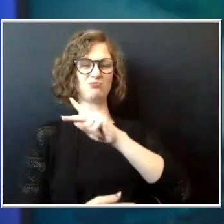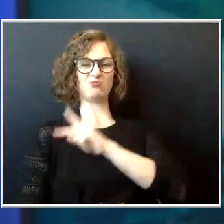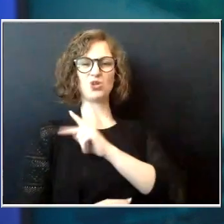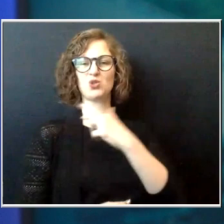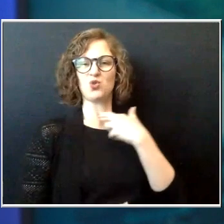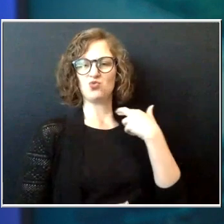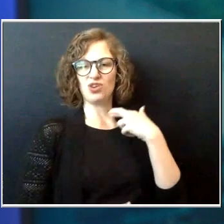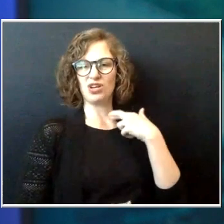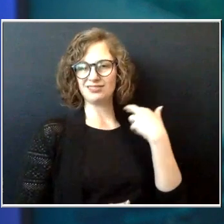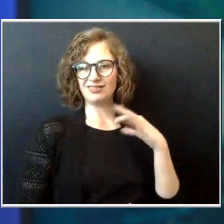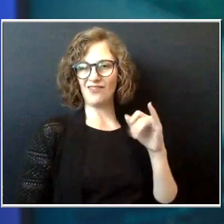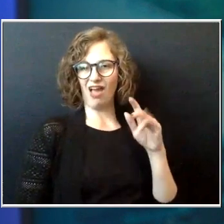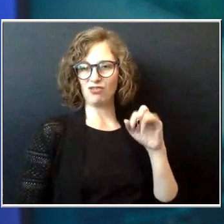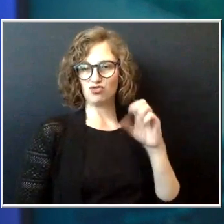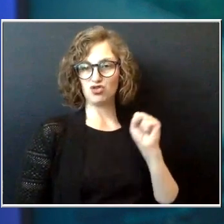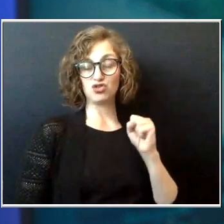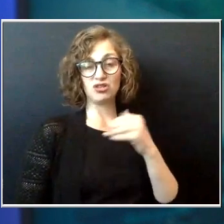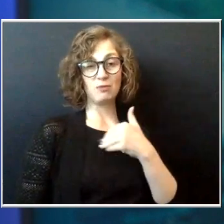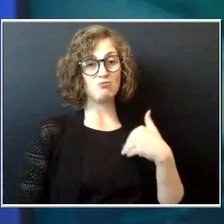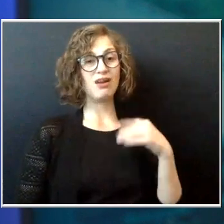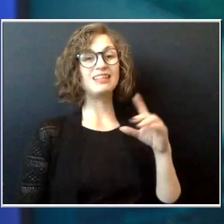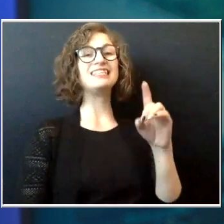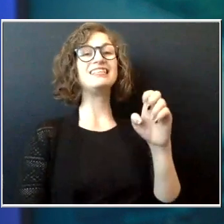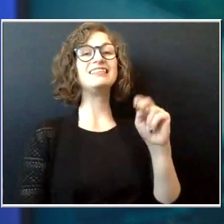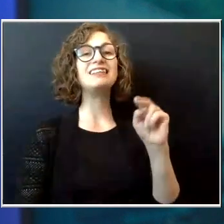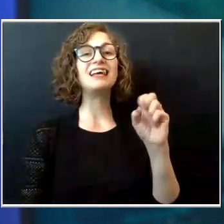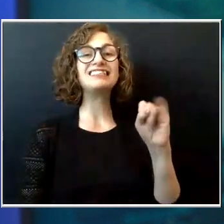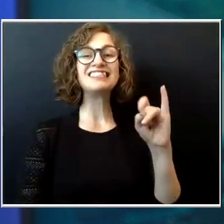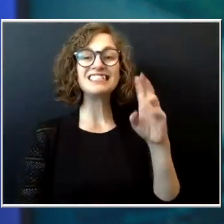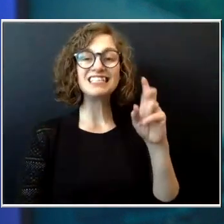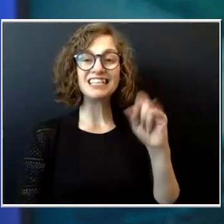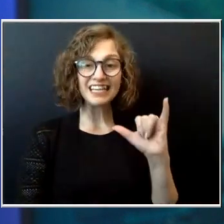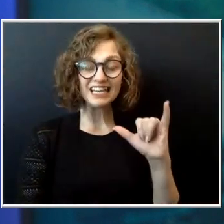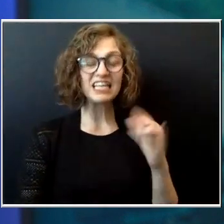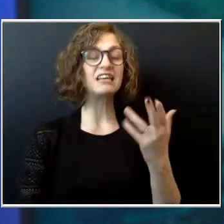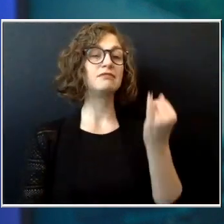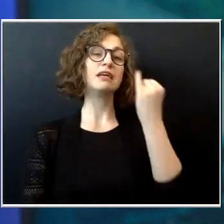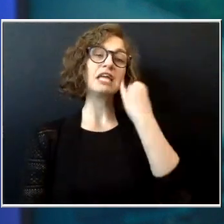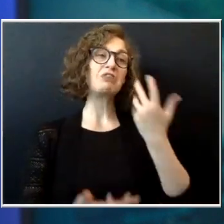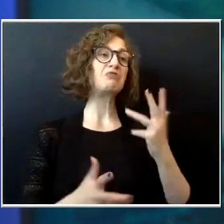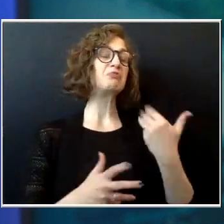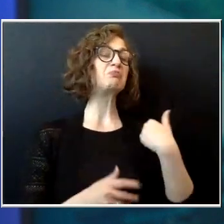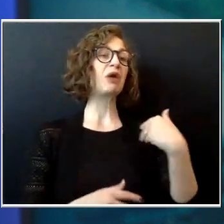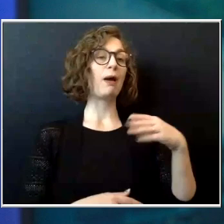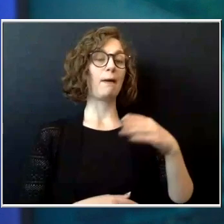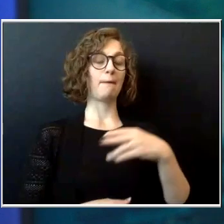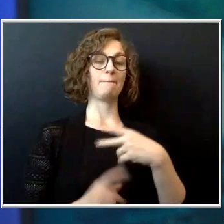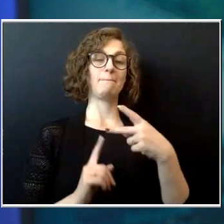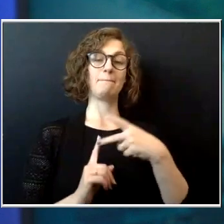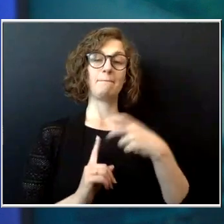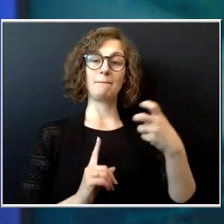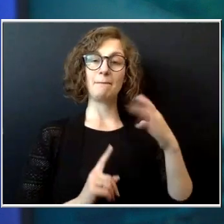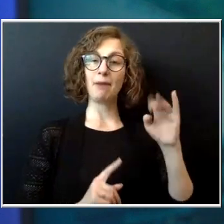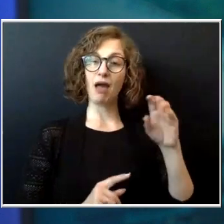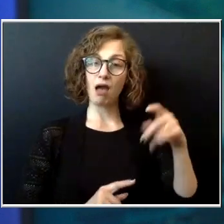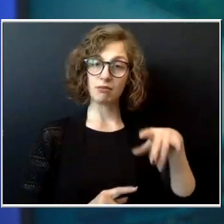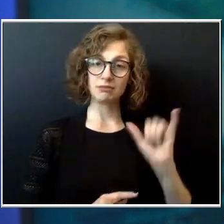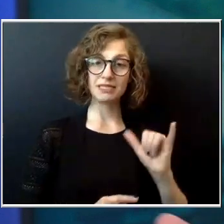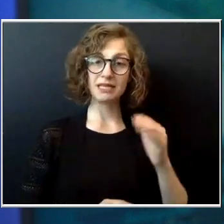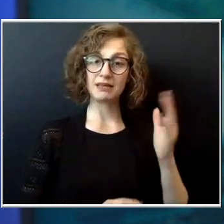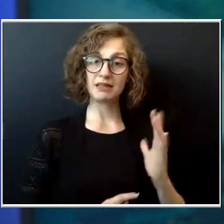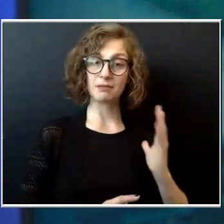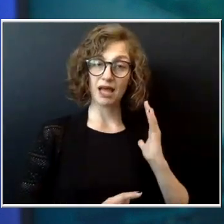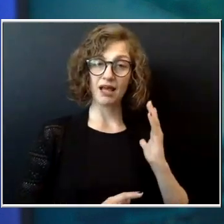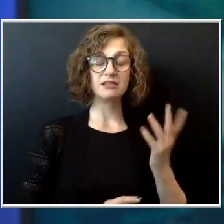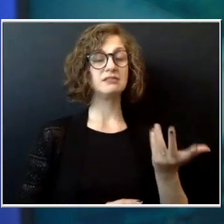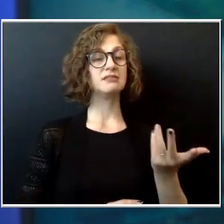biopsy, or if you've ever had any trouble with your breast. That's a reason to talk to your provider and say, hey, can we calculate my breast cancer risk, or